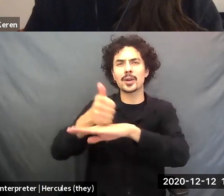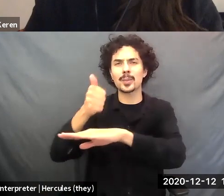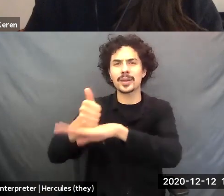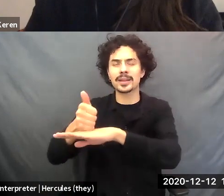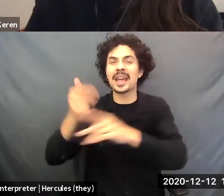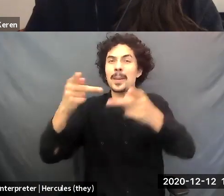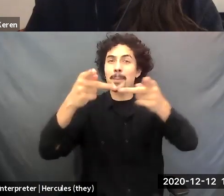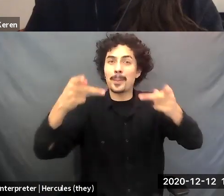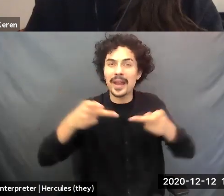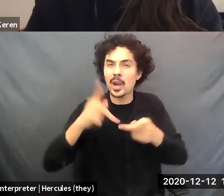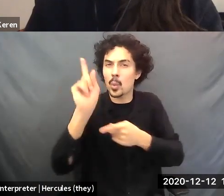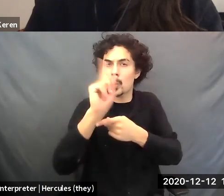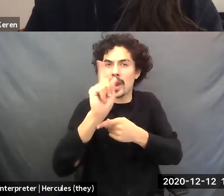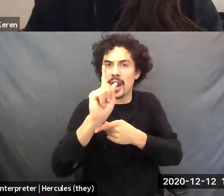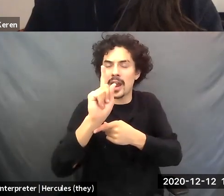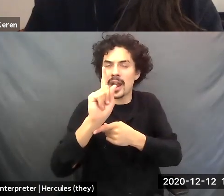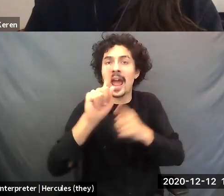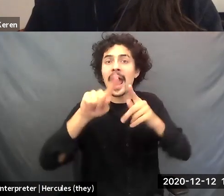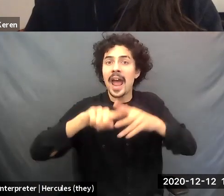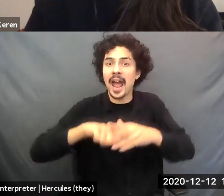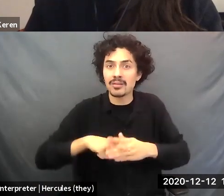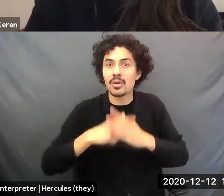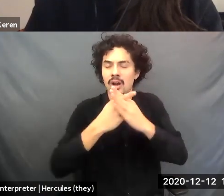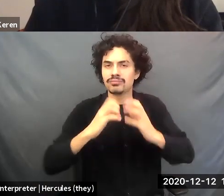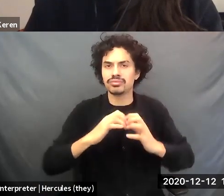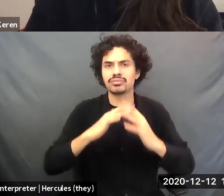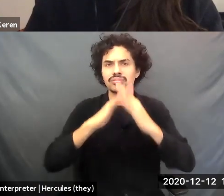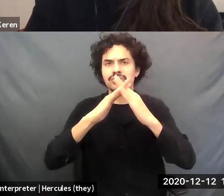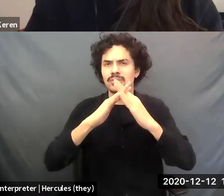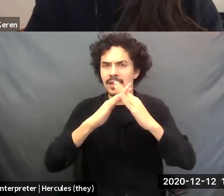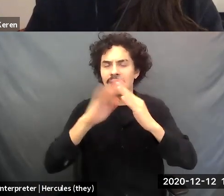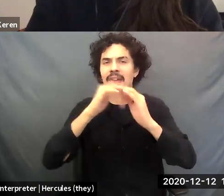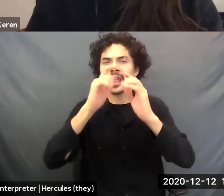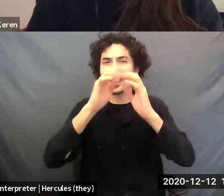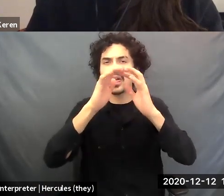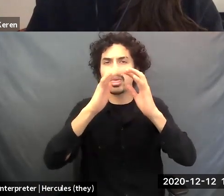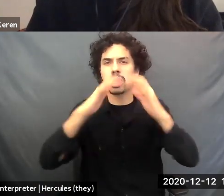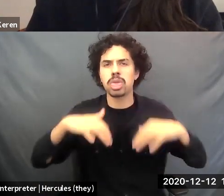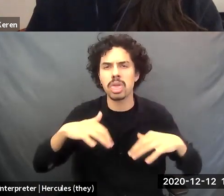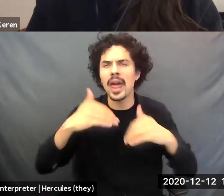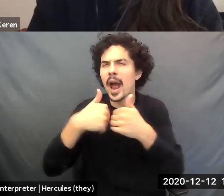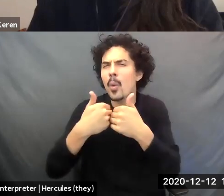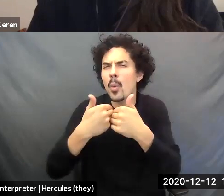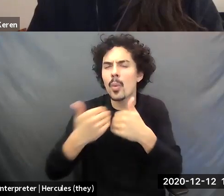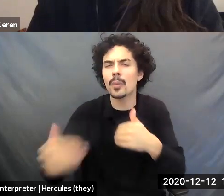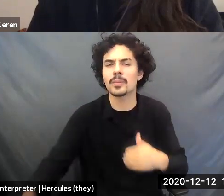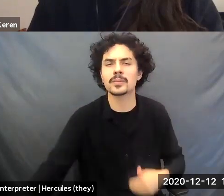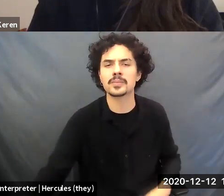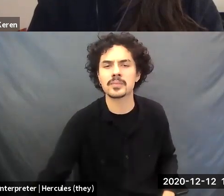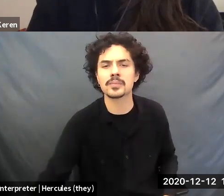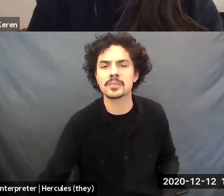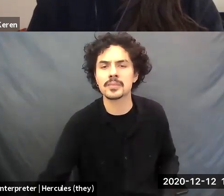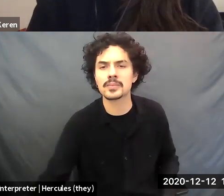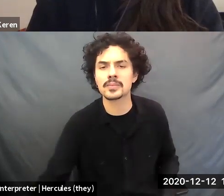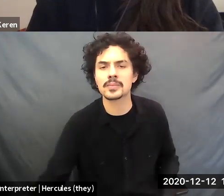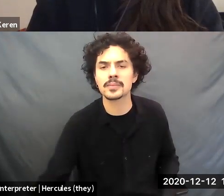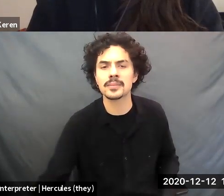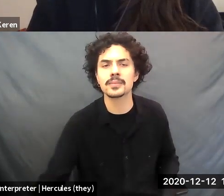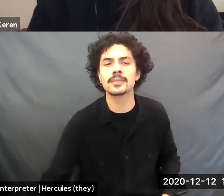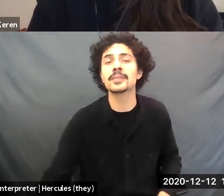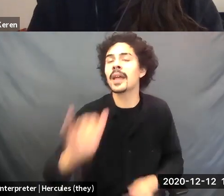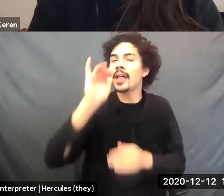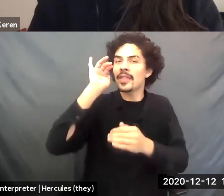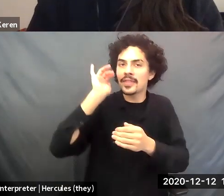and how they came to be in the state of disrepair. So the this field of monuments, as Tali mentioned, is a